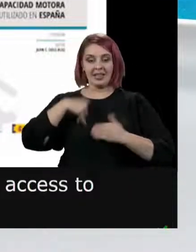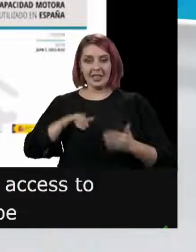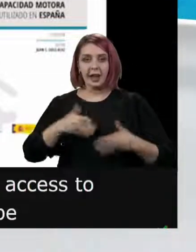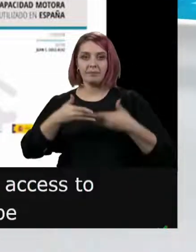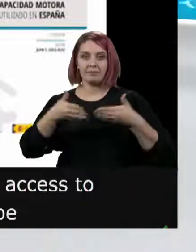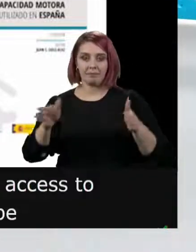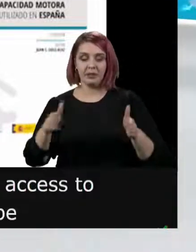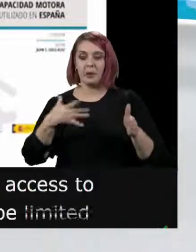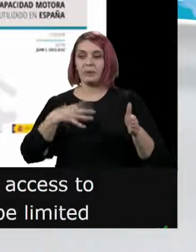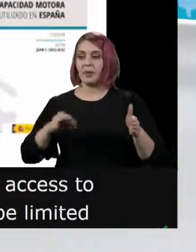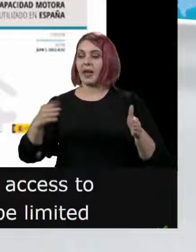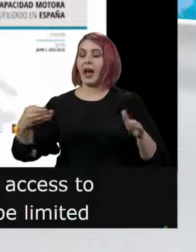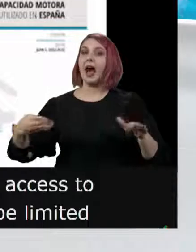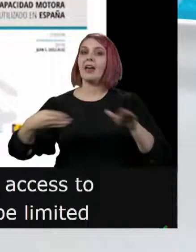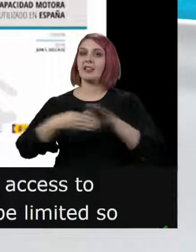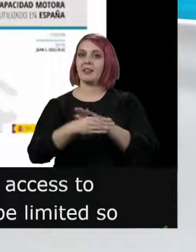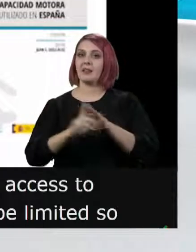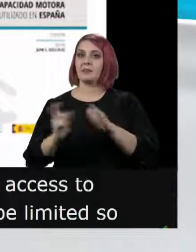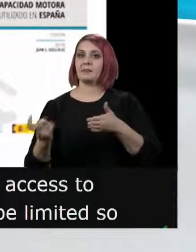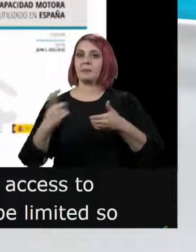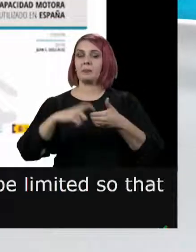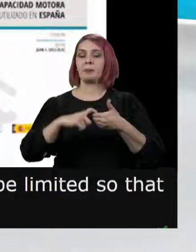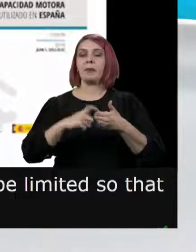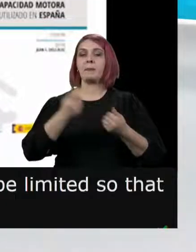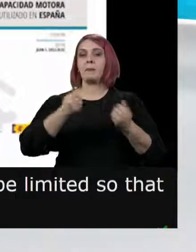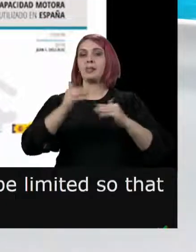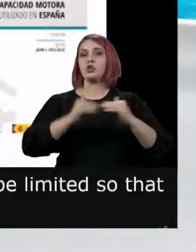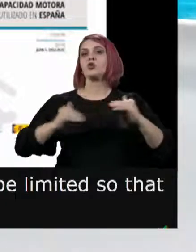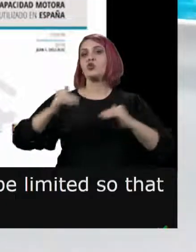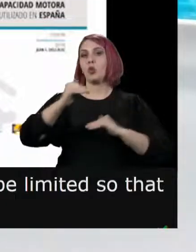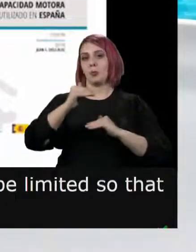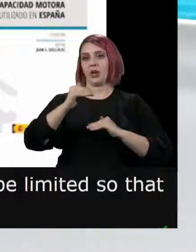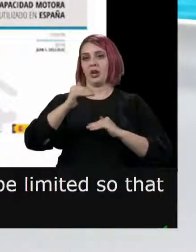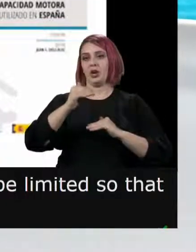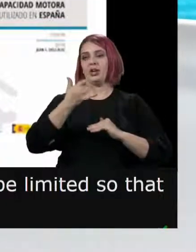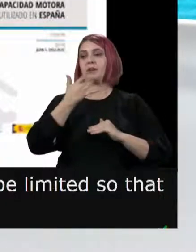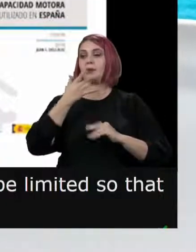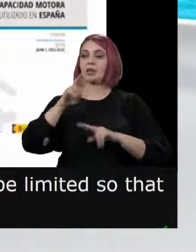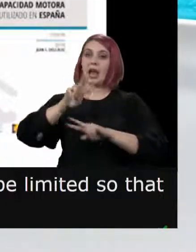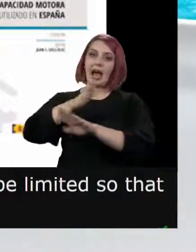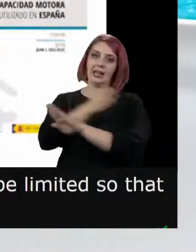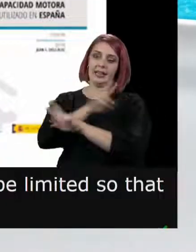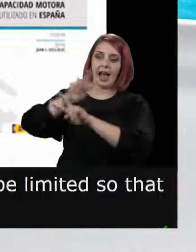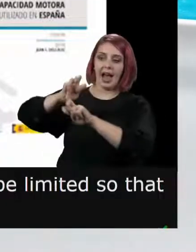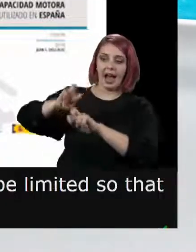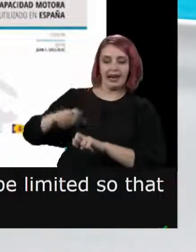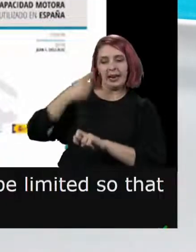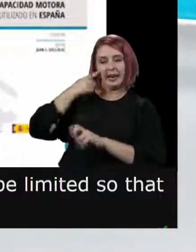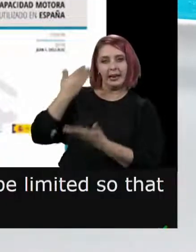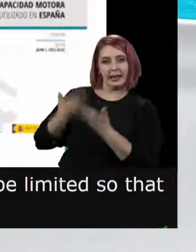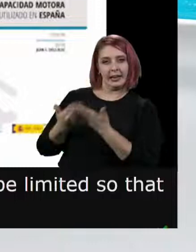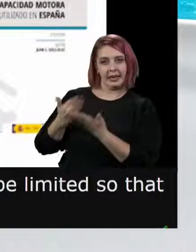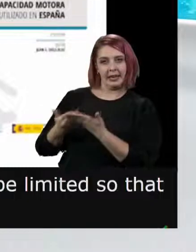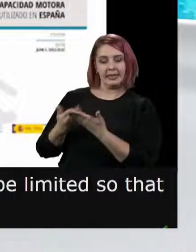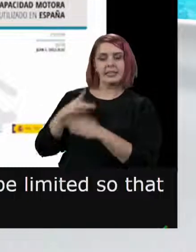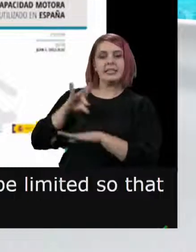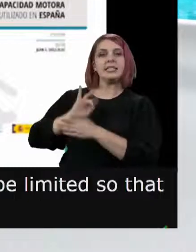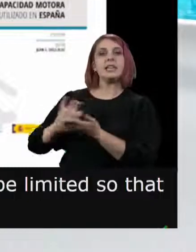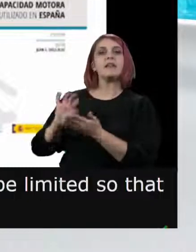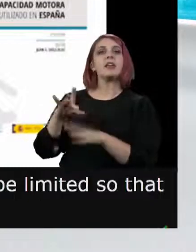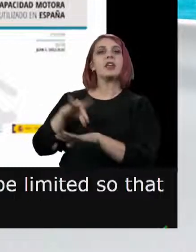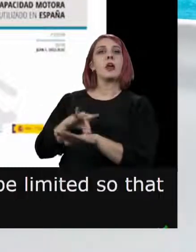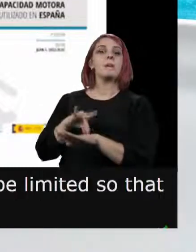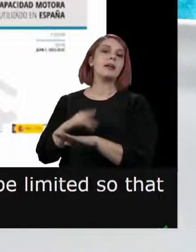limited so that a person with motor disabilities could not drive a truck. But now, after